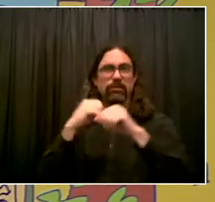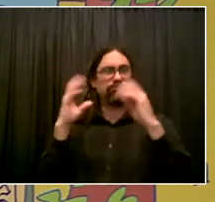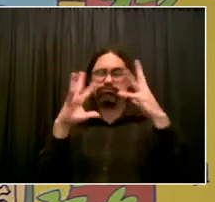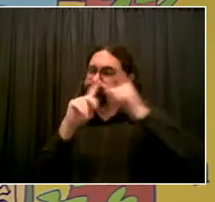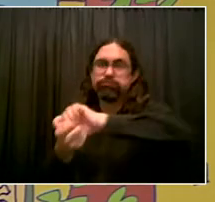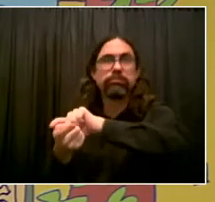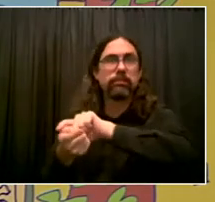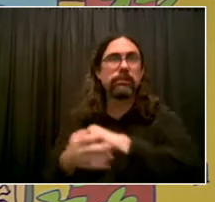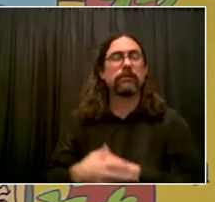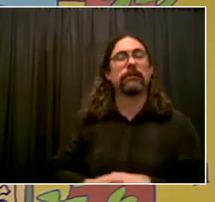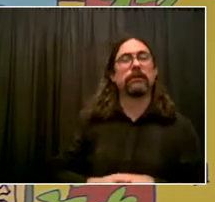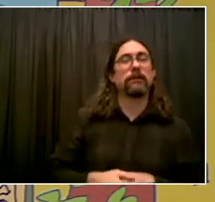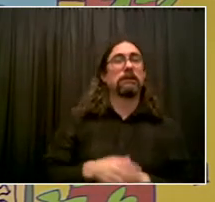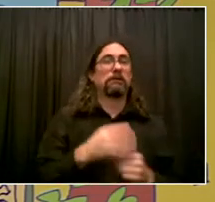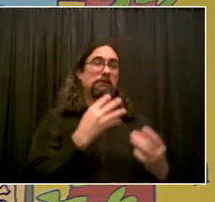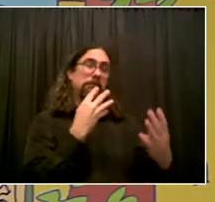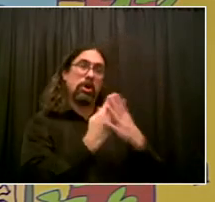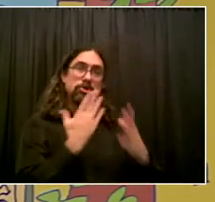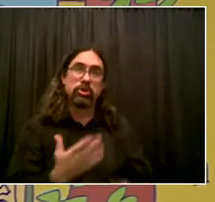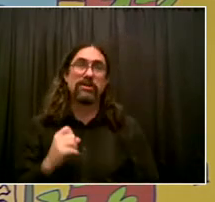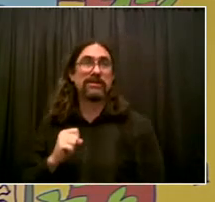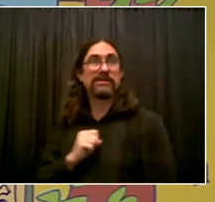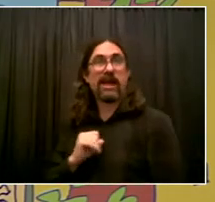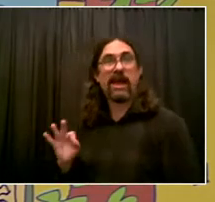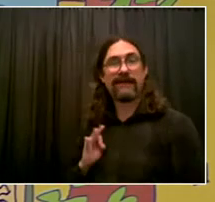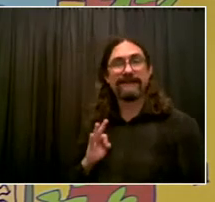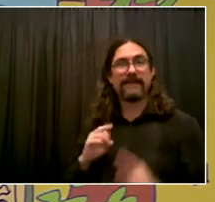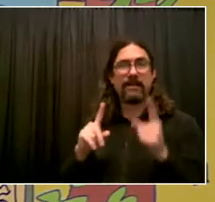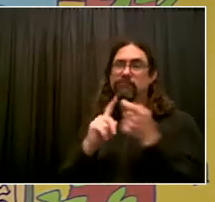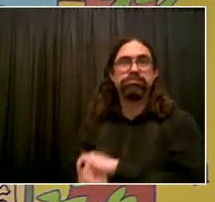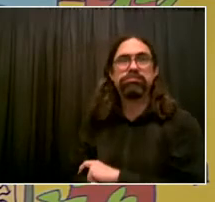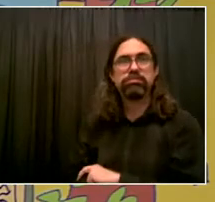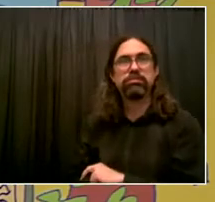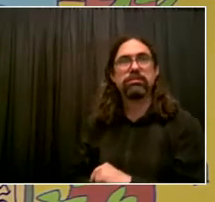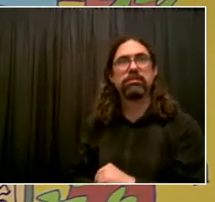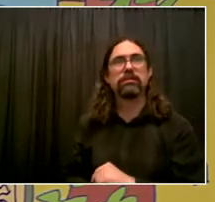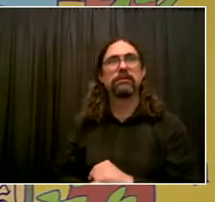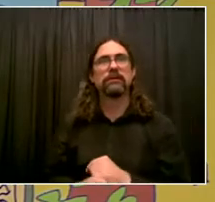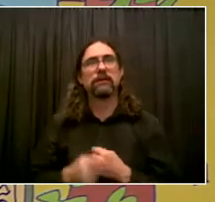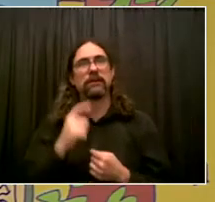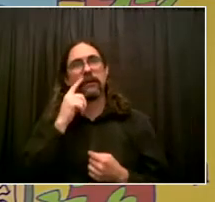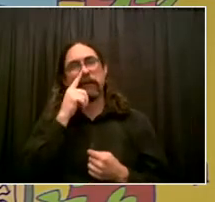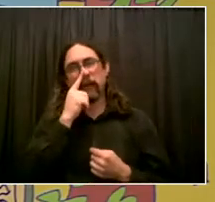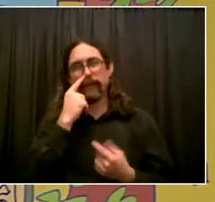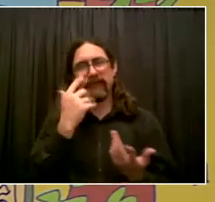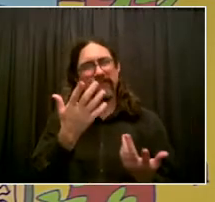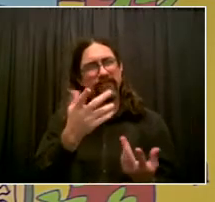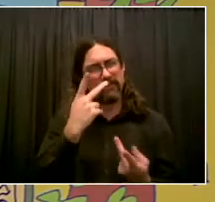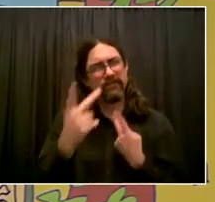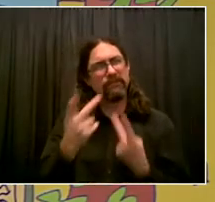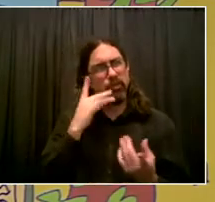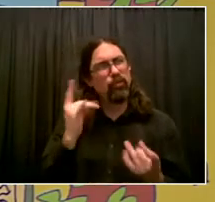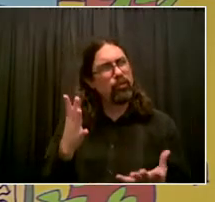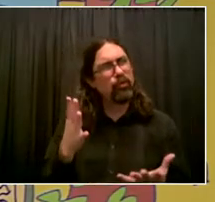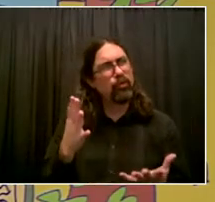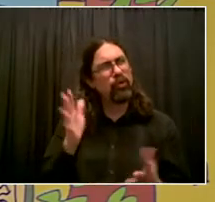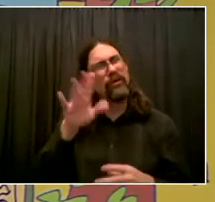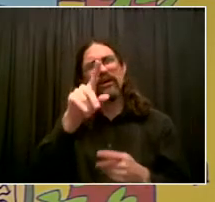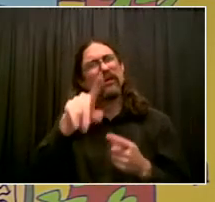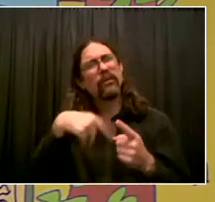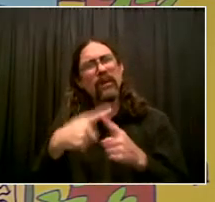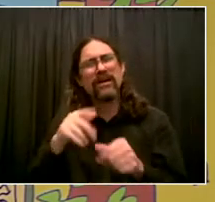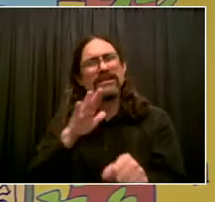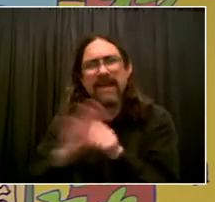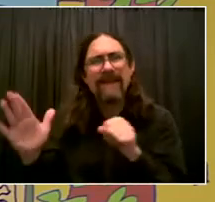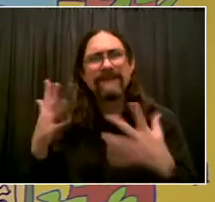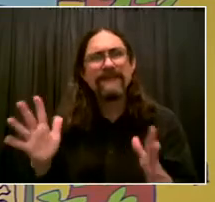this new information about sexual harassment. I mean, the good news on that is the Bronx DA office has been very aggressive. Department of Corrections has been aggressive.